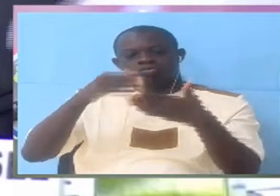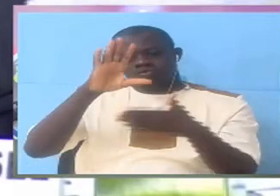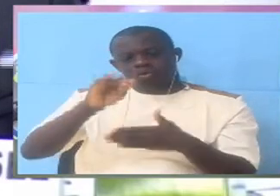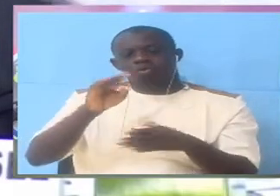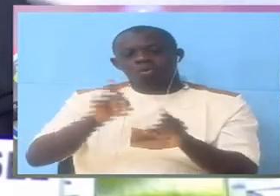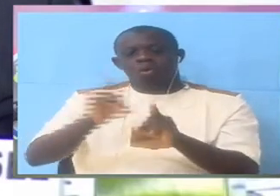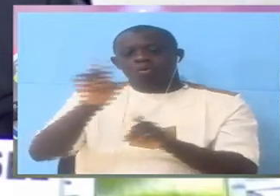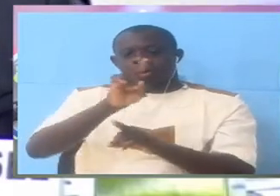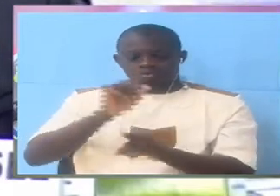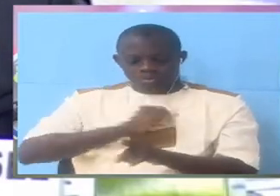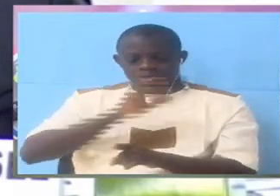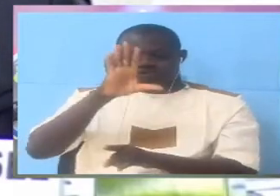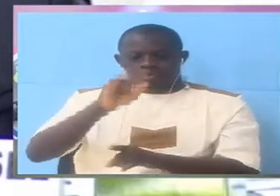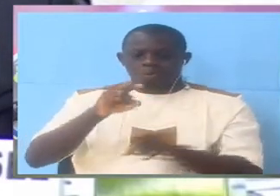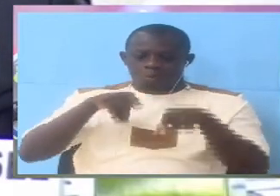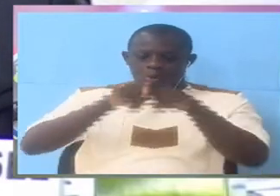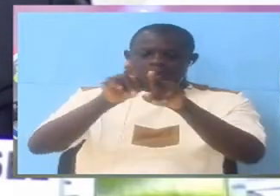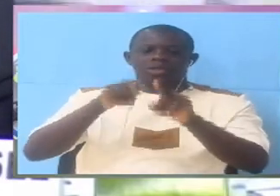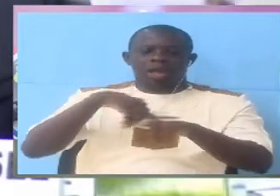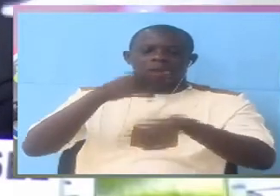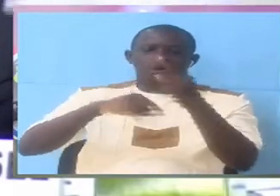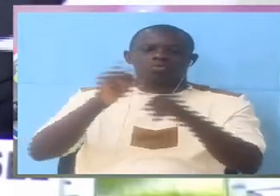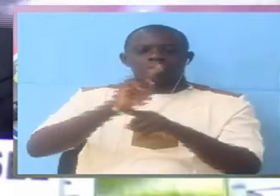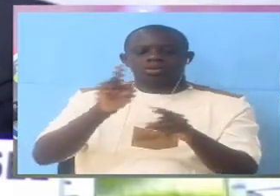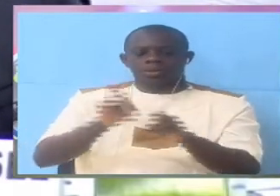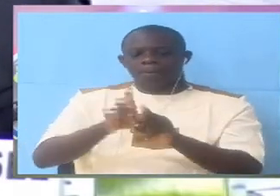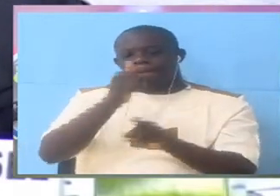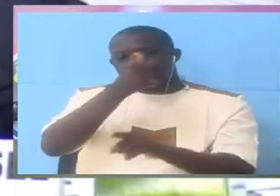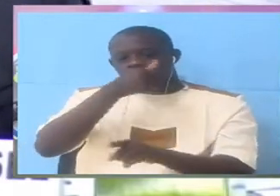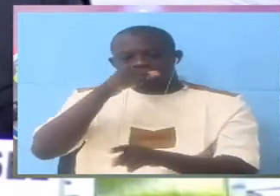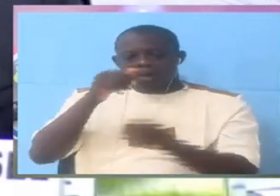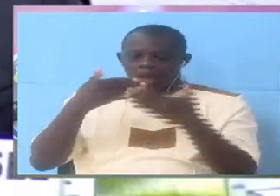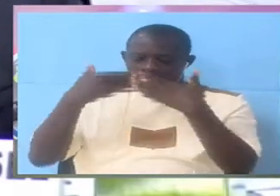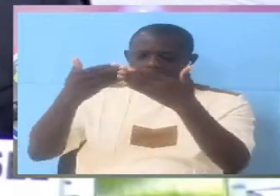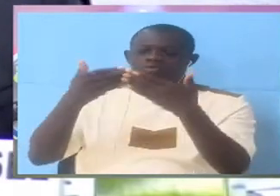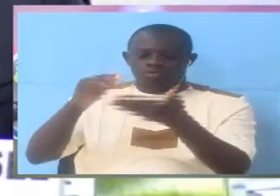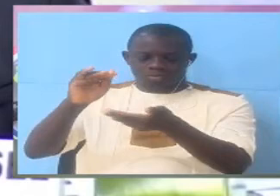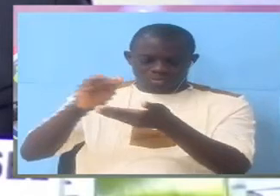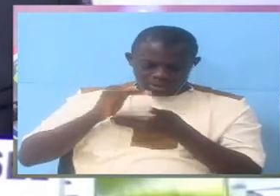What he deals with is intelligence information.